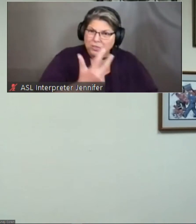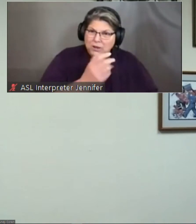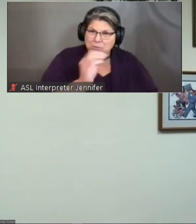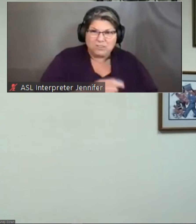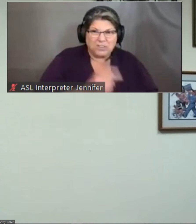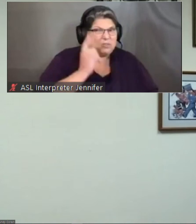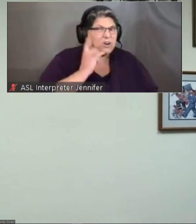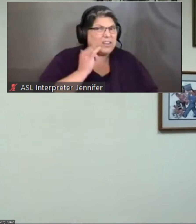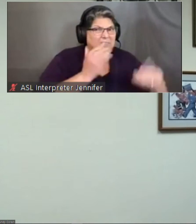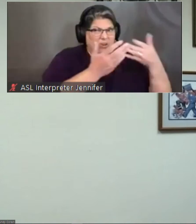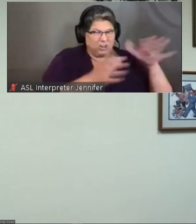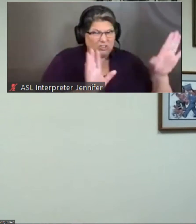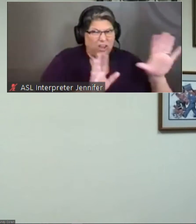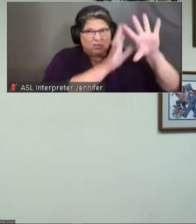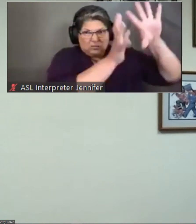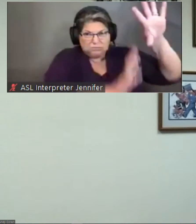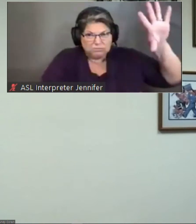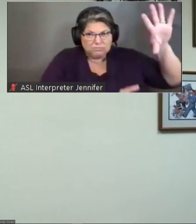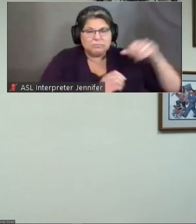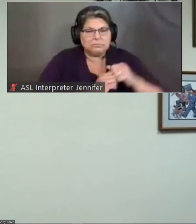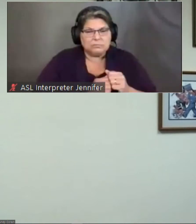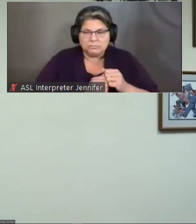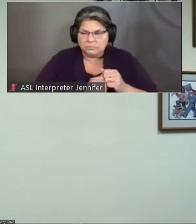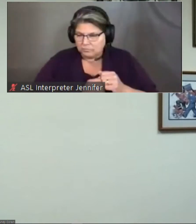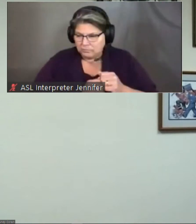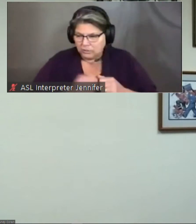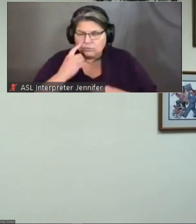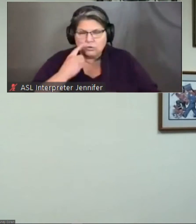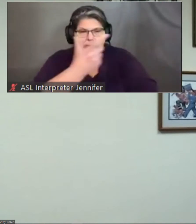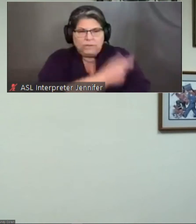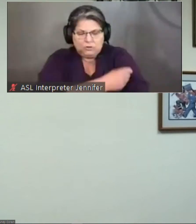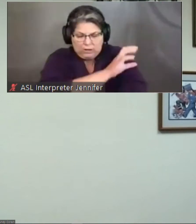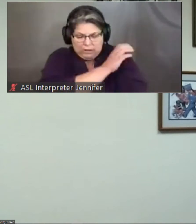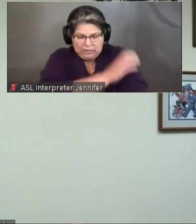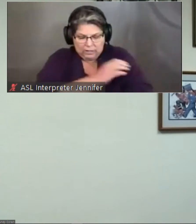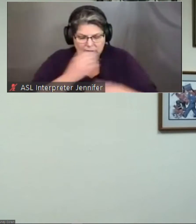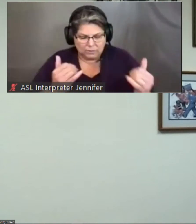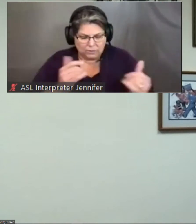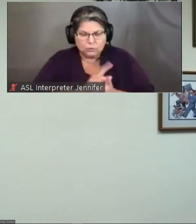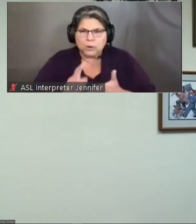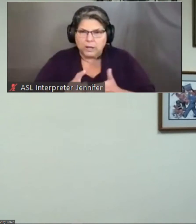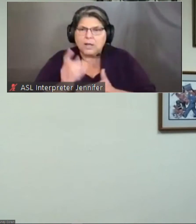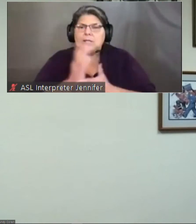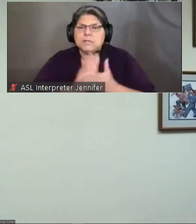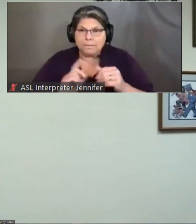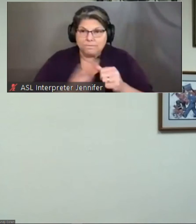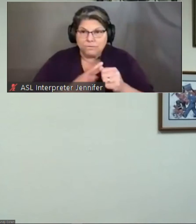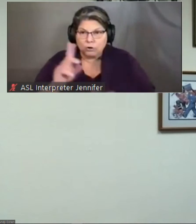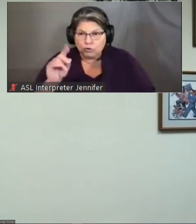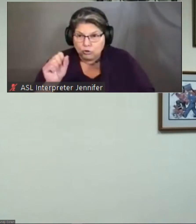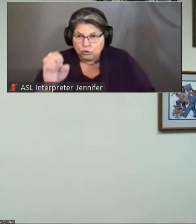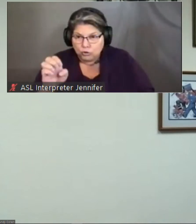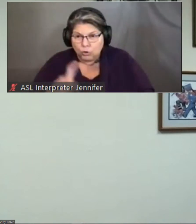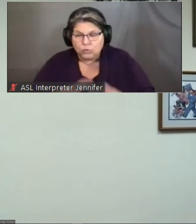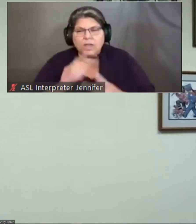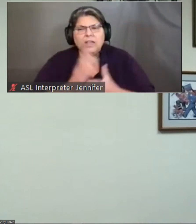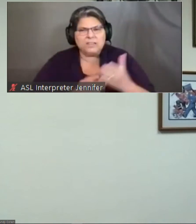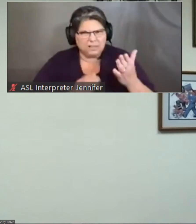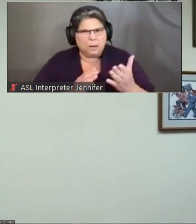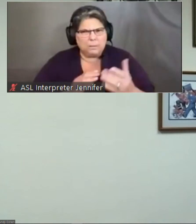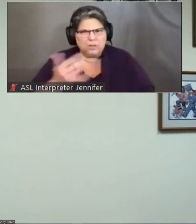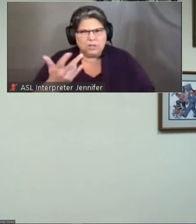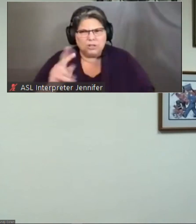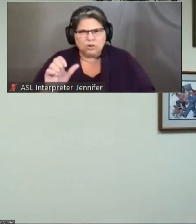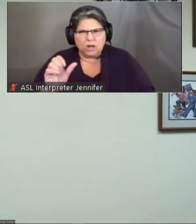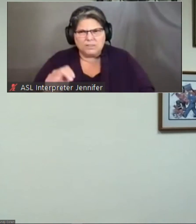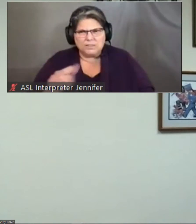So for the vaccination clinics this week, remember there are some first doses and some Johnson & Johnson, depending upon